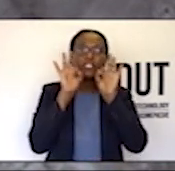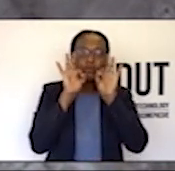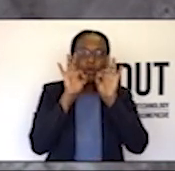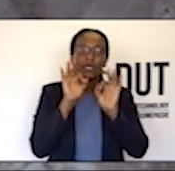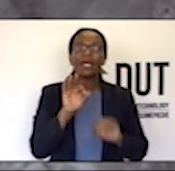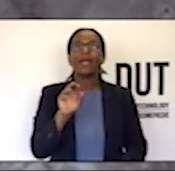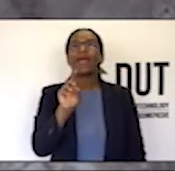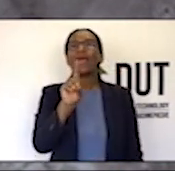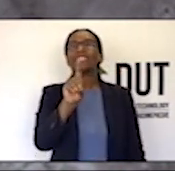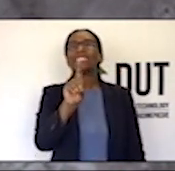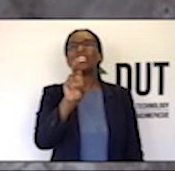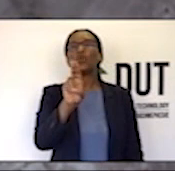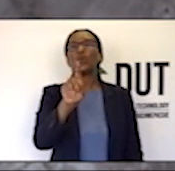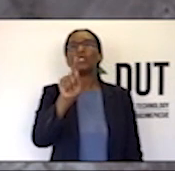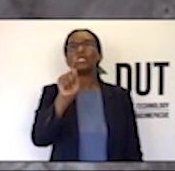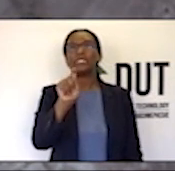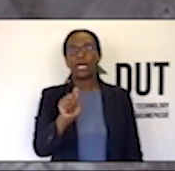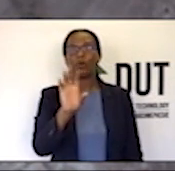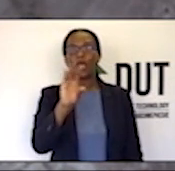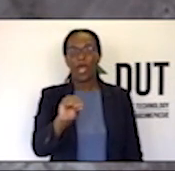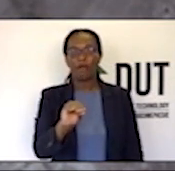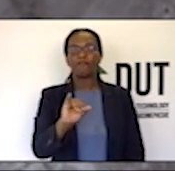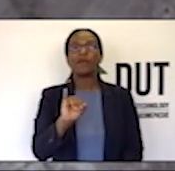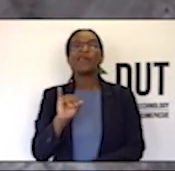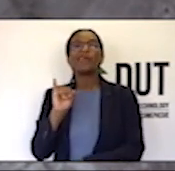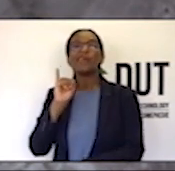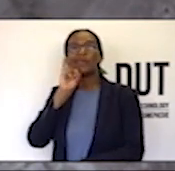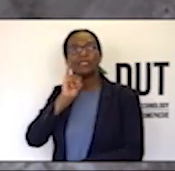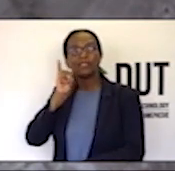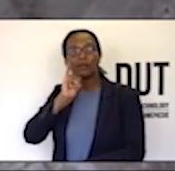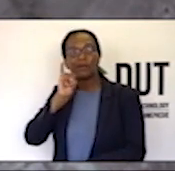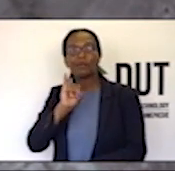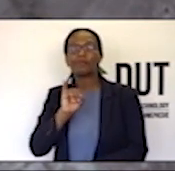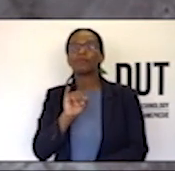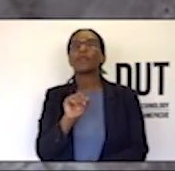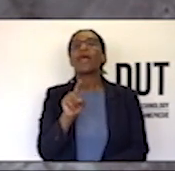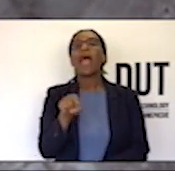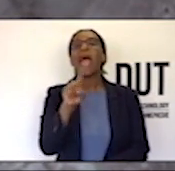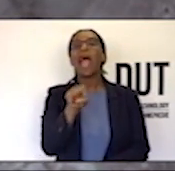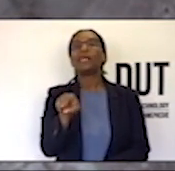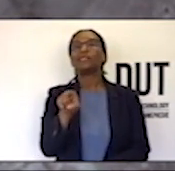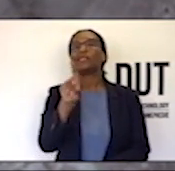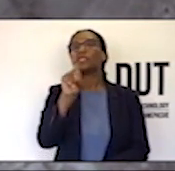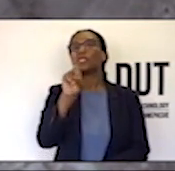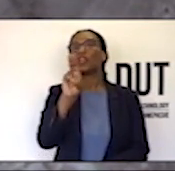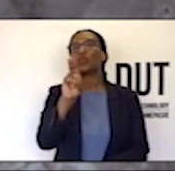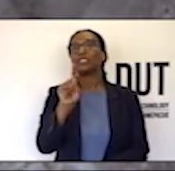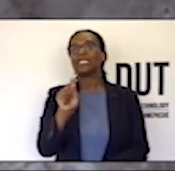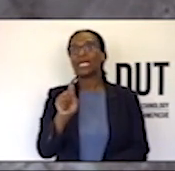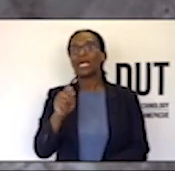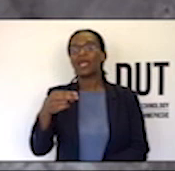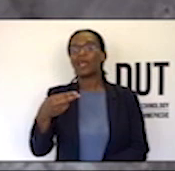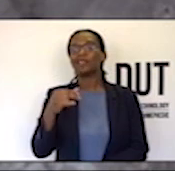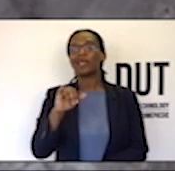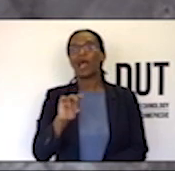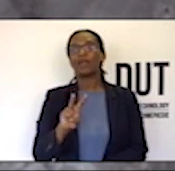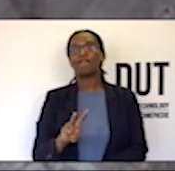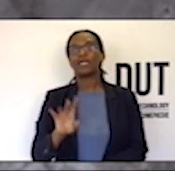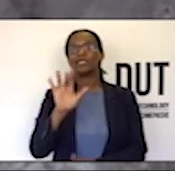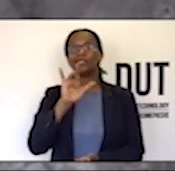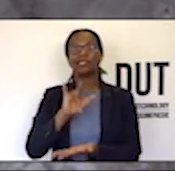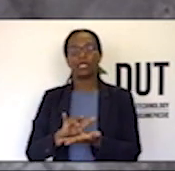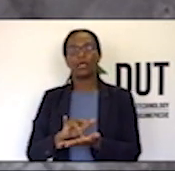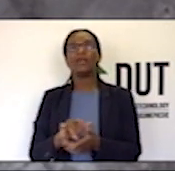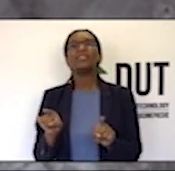AIDS. Our Instagram handle is at DUT HIV Center, as well